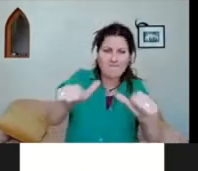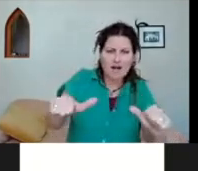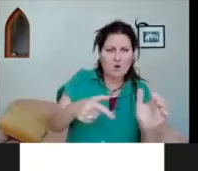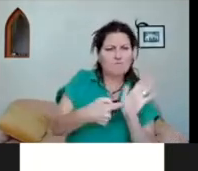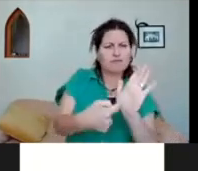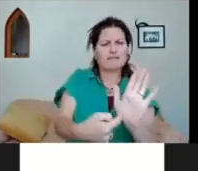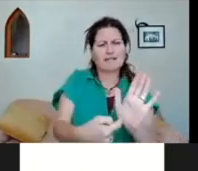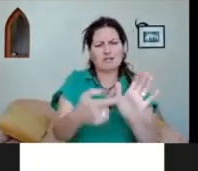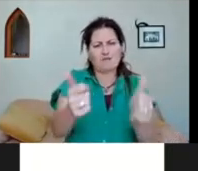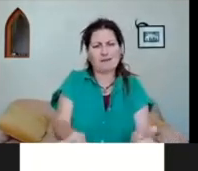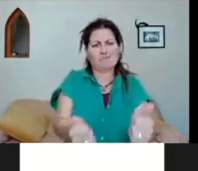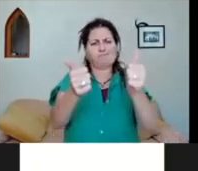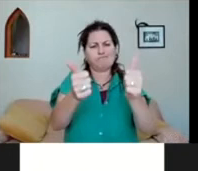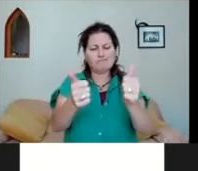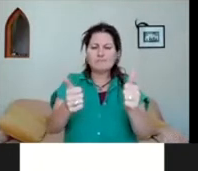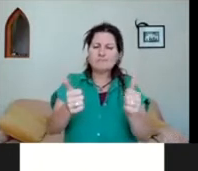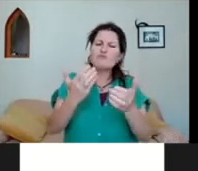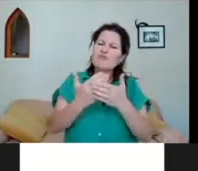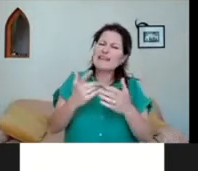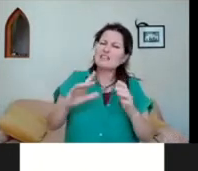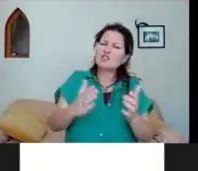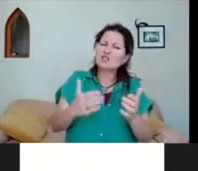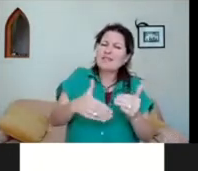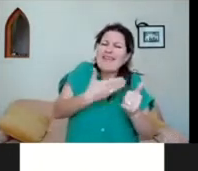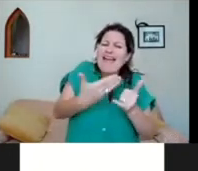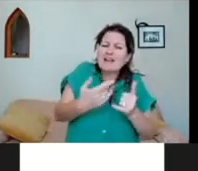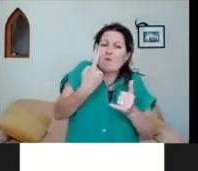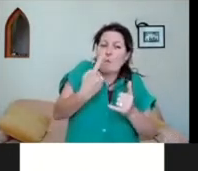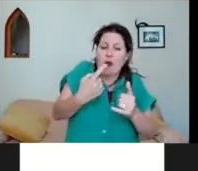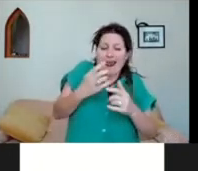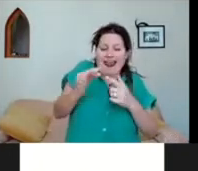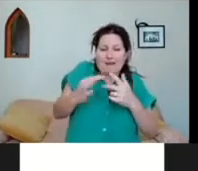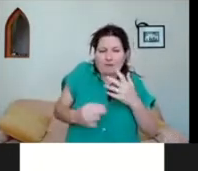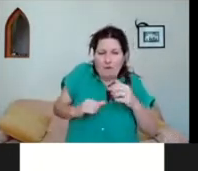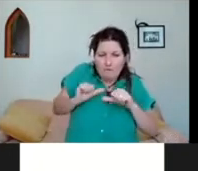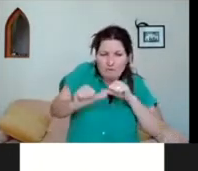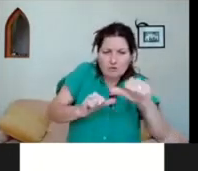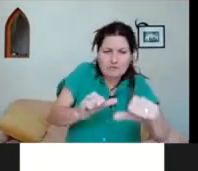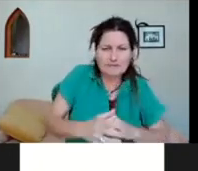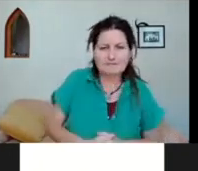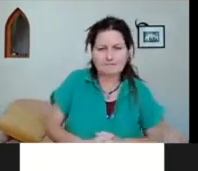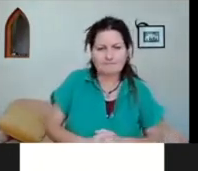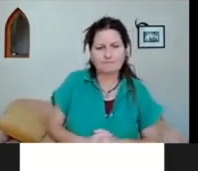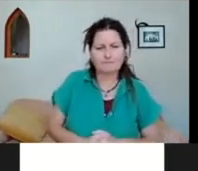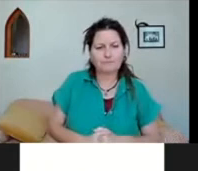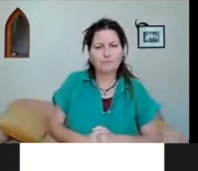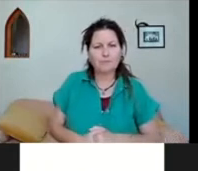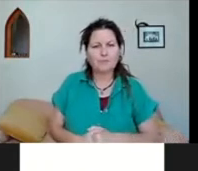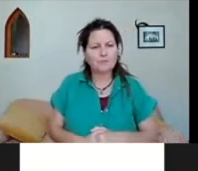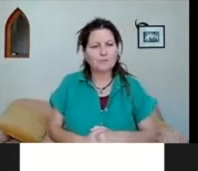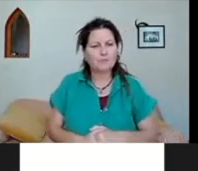of a process, I would say. Okay, thank you so much. Can I ask a question, please? Of